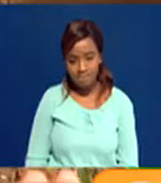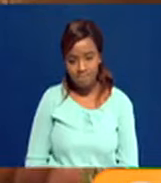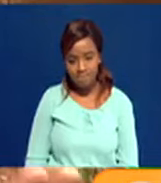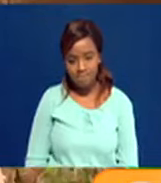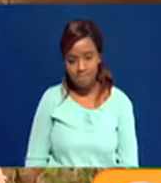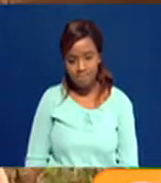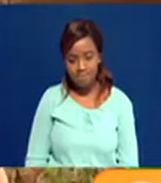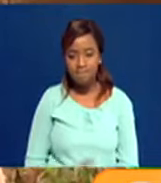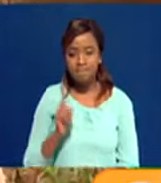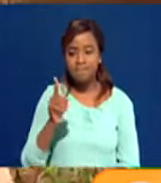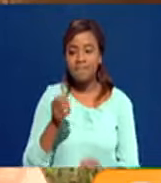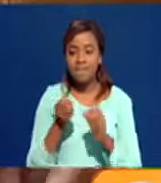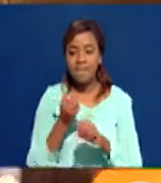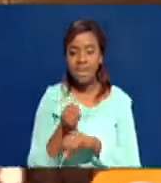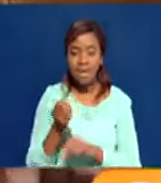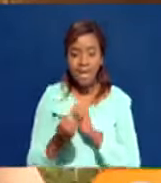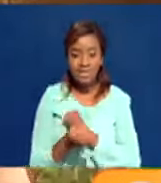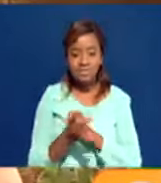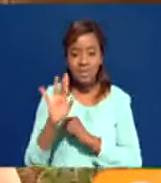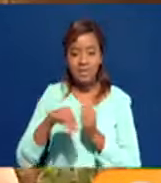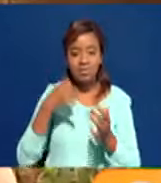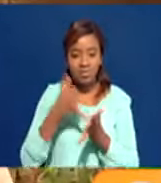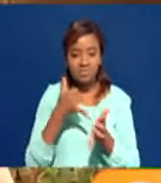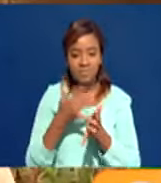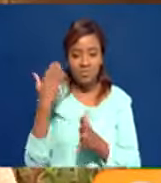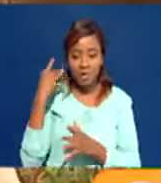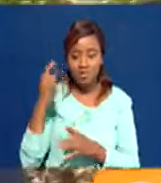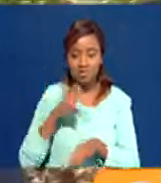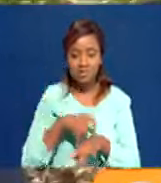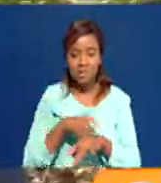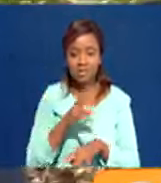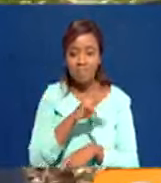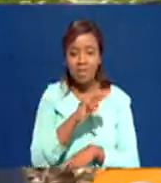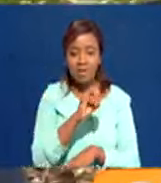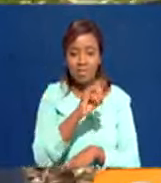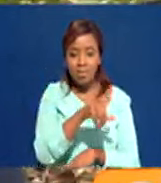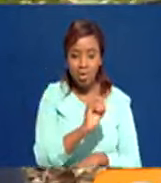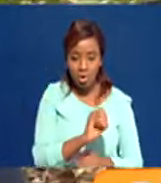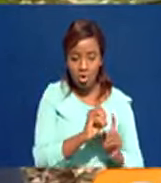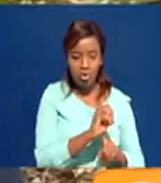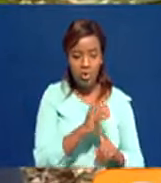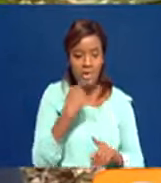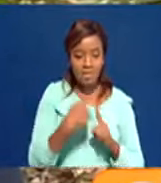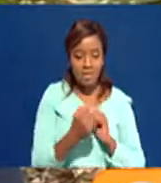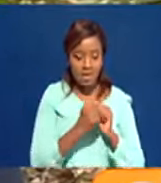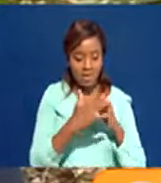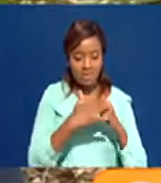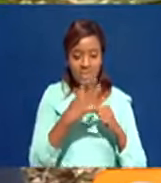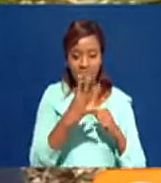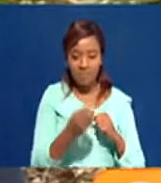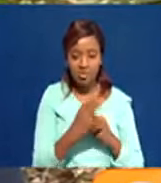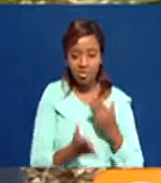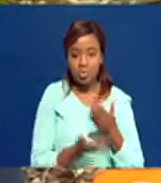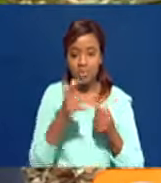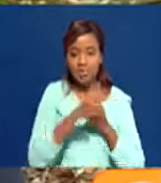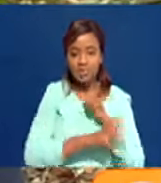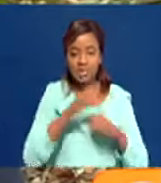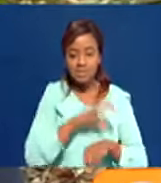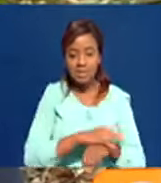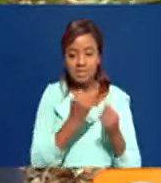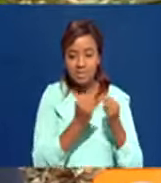He narrated that he was involved in the country's independence struggle in Molo, Nakuru County in the late 1940s. He said he left behind